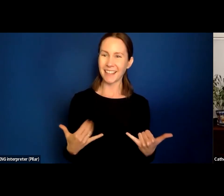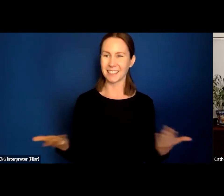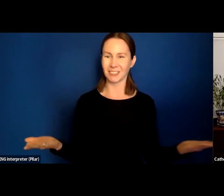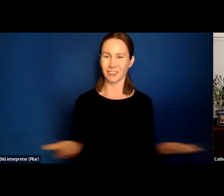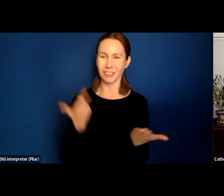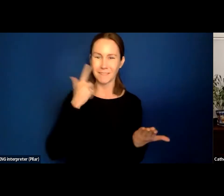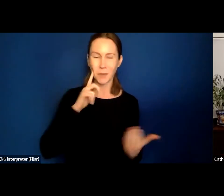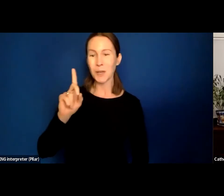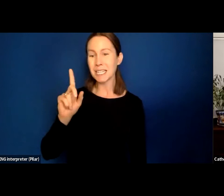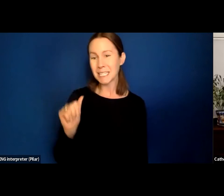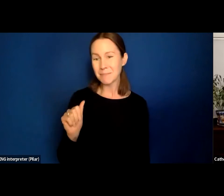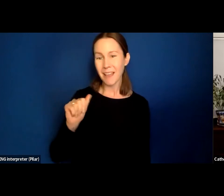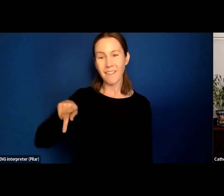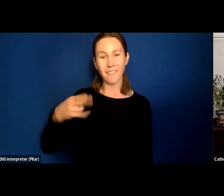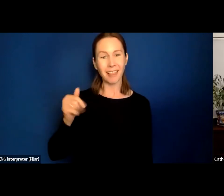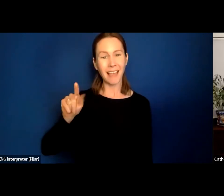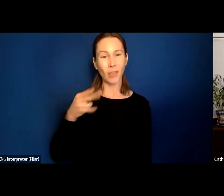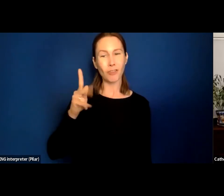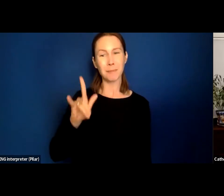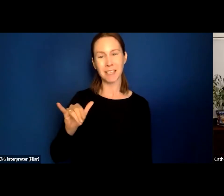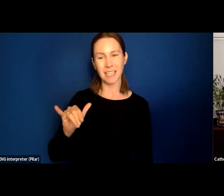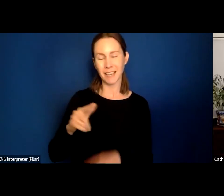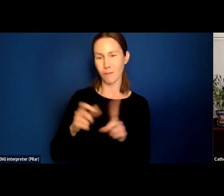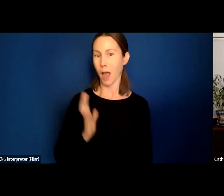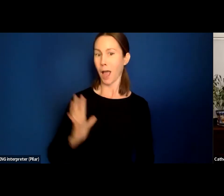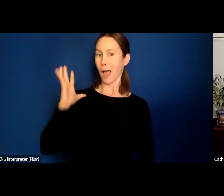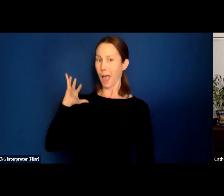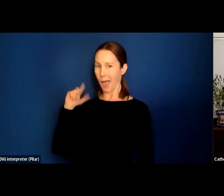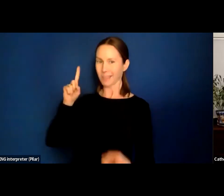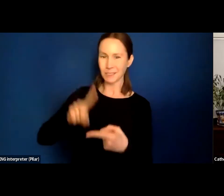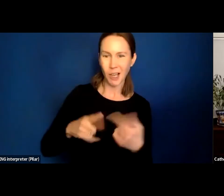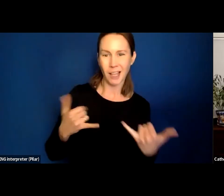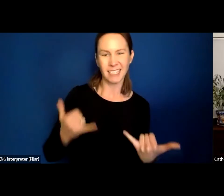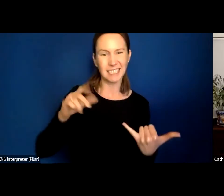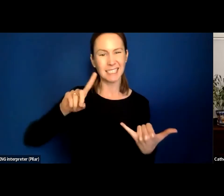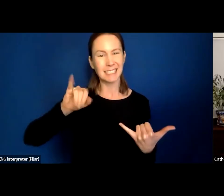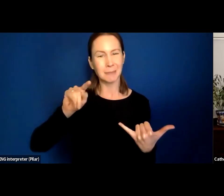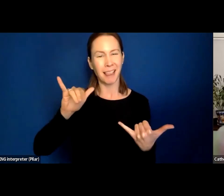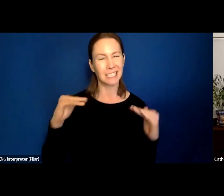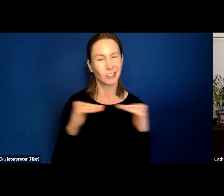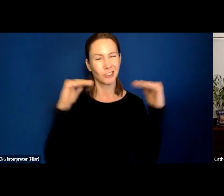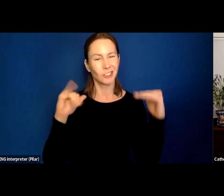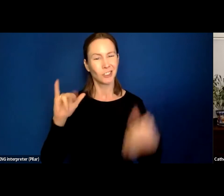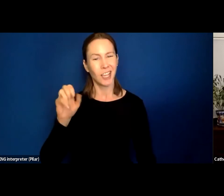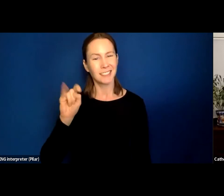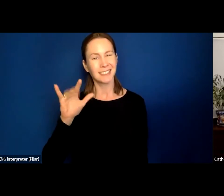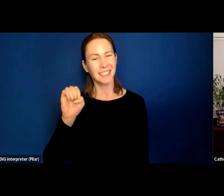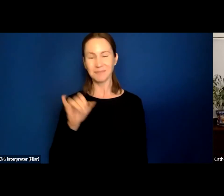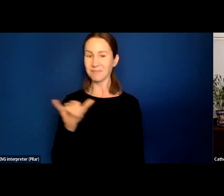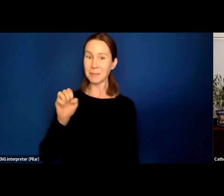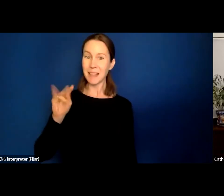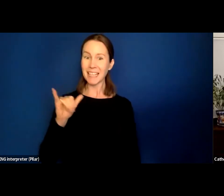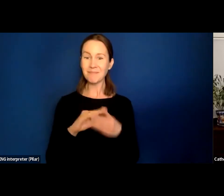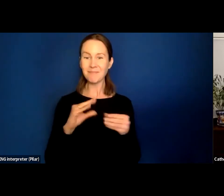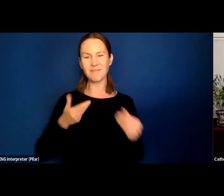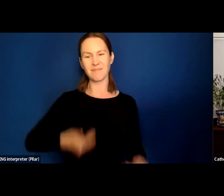for Disability Philanthropy, from the Telethons of the Past to Disability Justice Today. And as Emily said, I'm